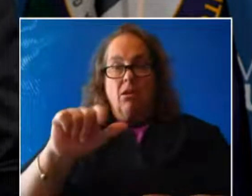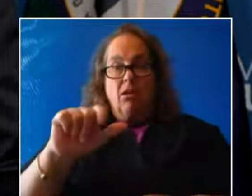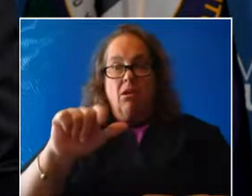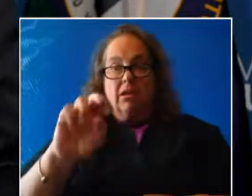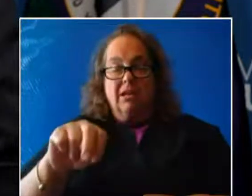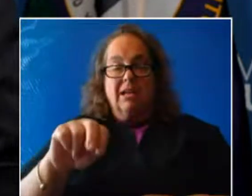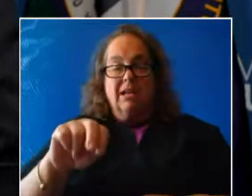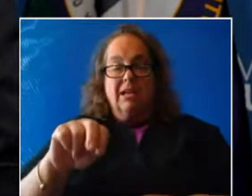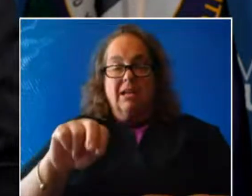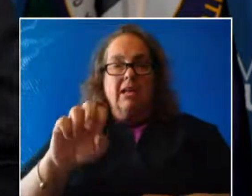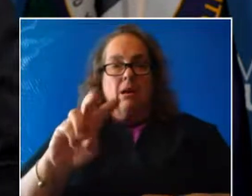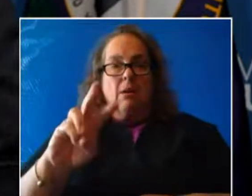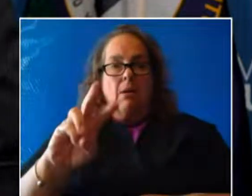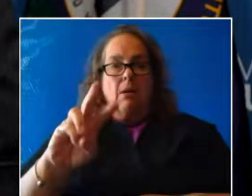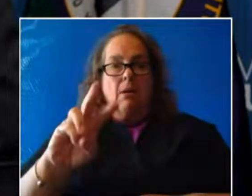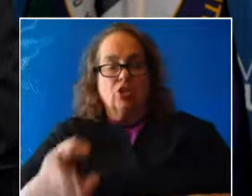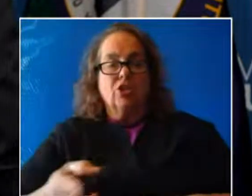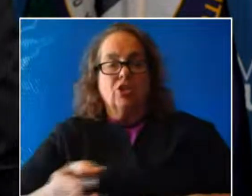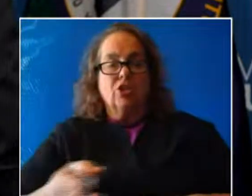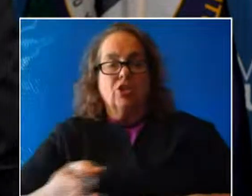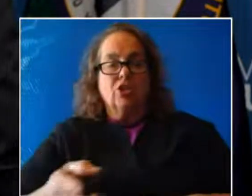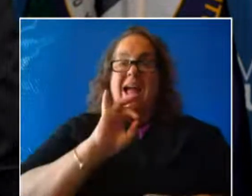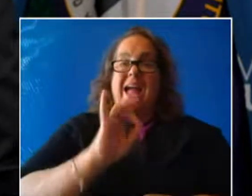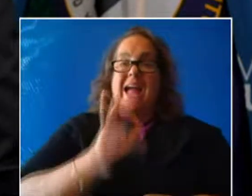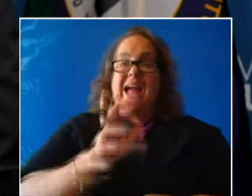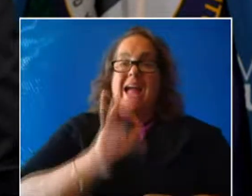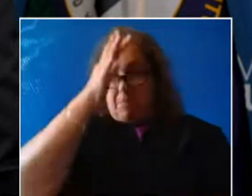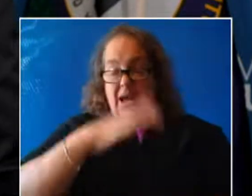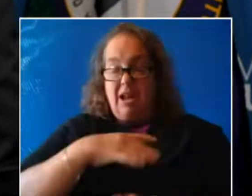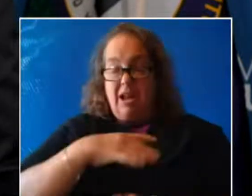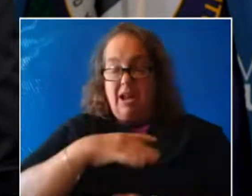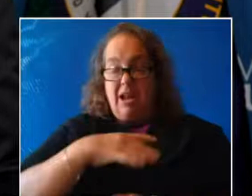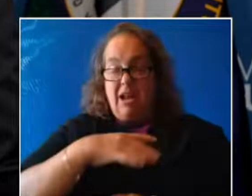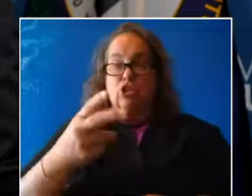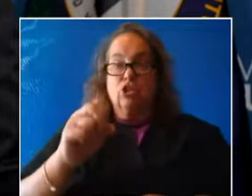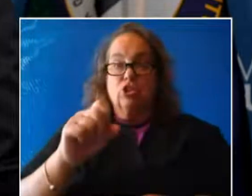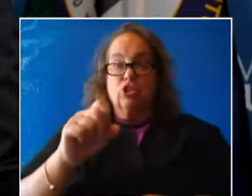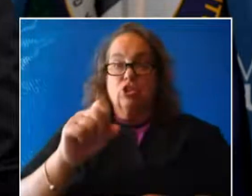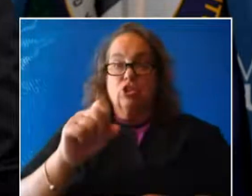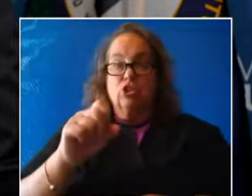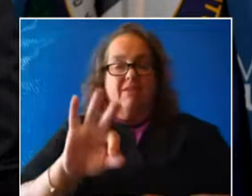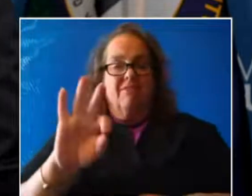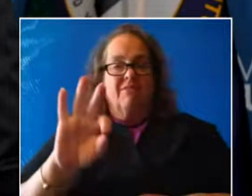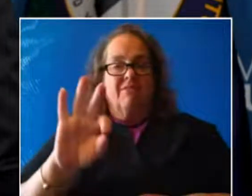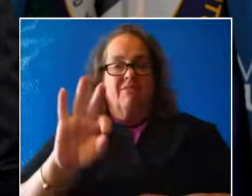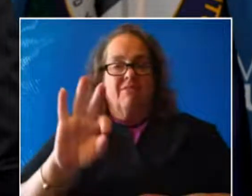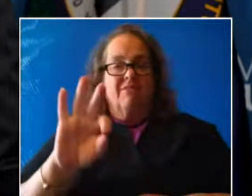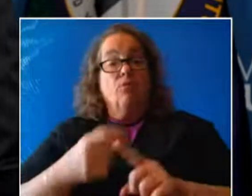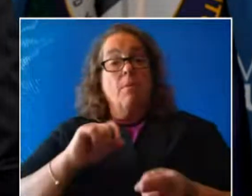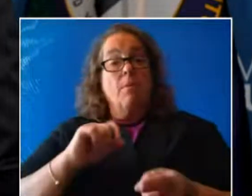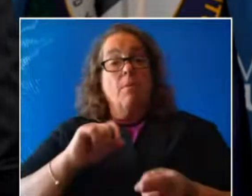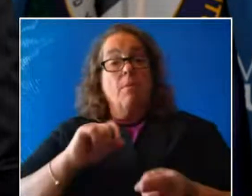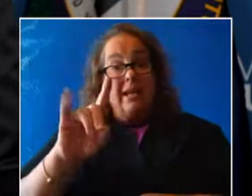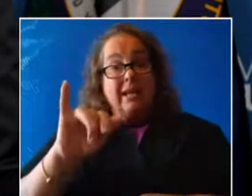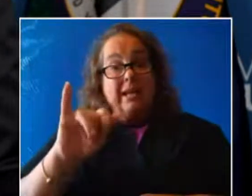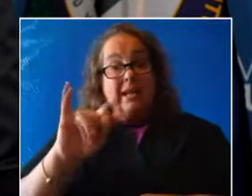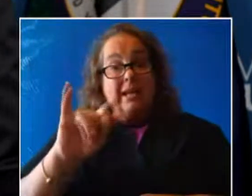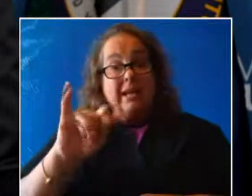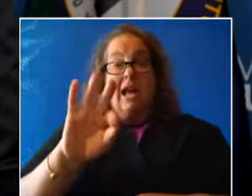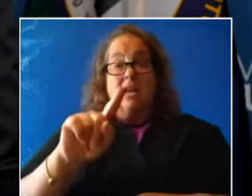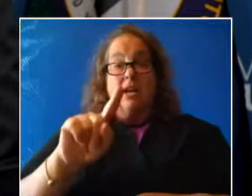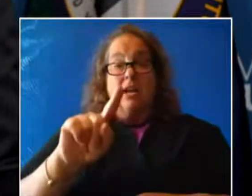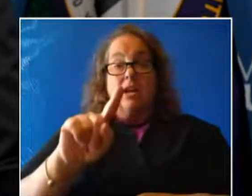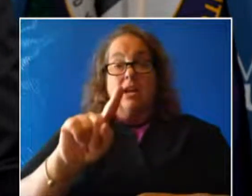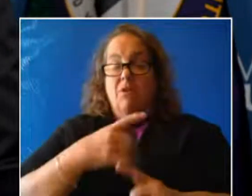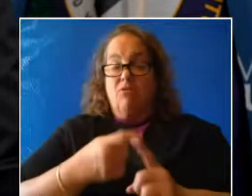Shelby, February. From the audit, a 91-year-old woman from Bell. That was in December. All these are